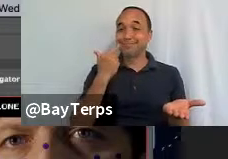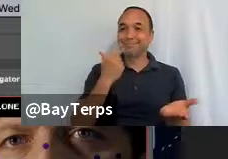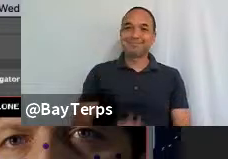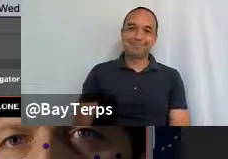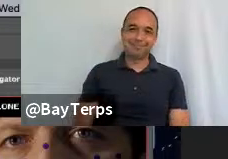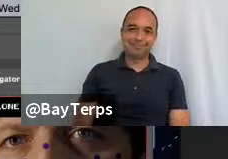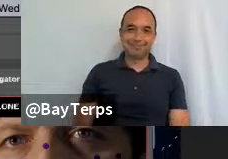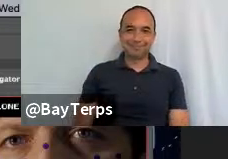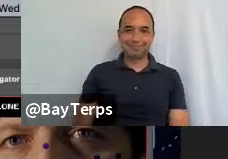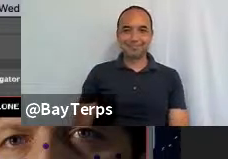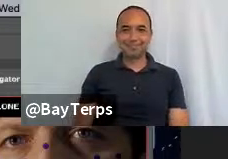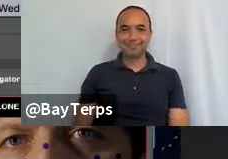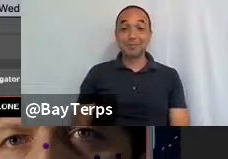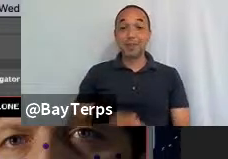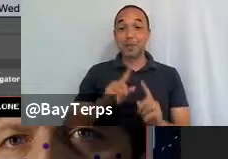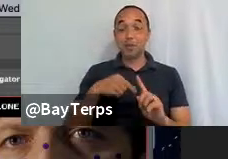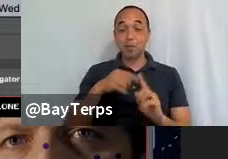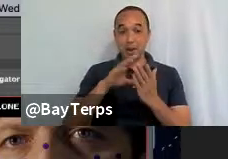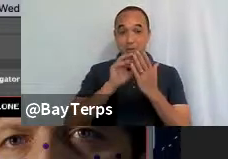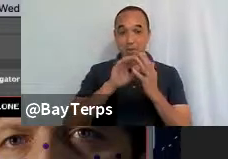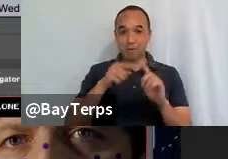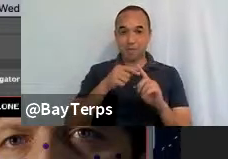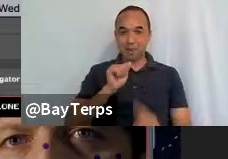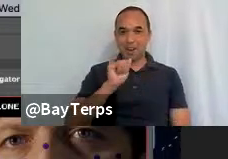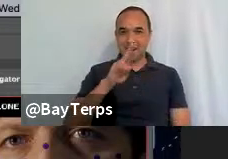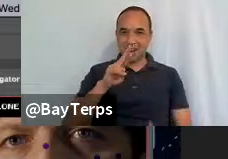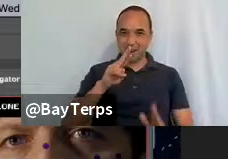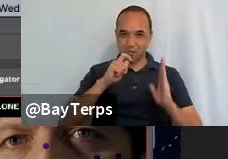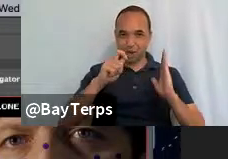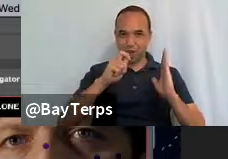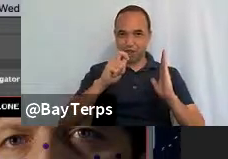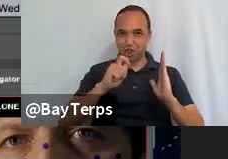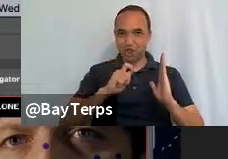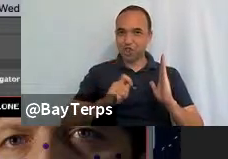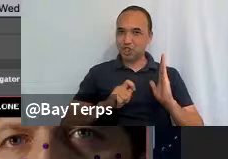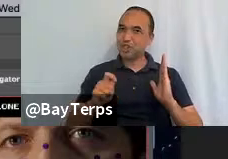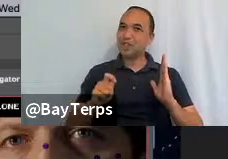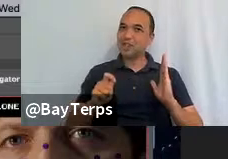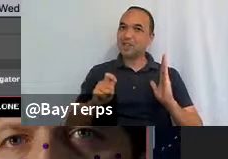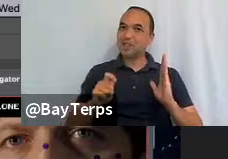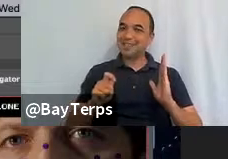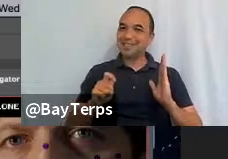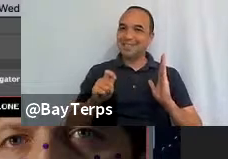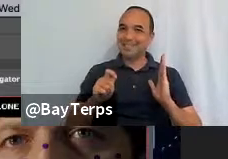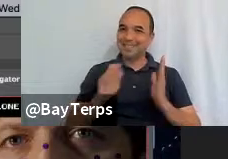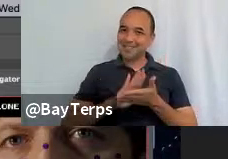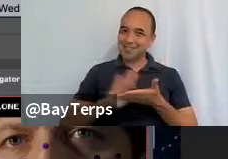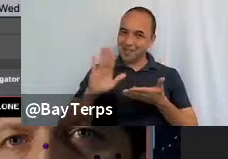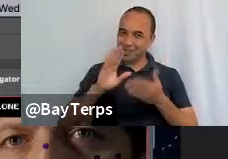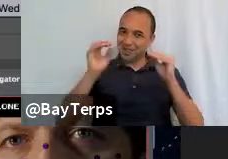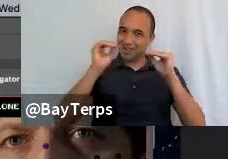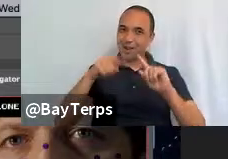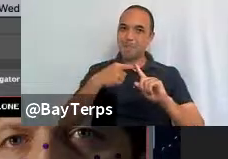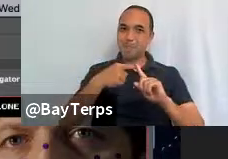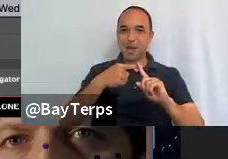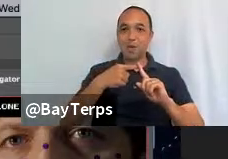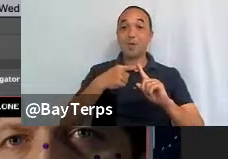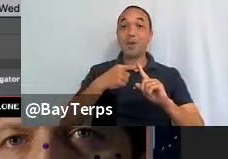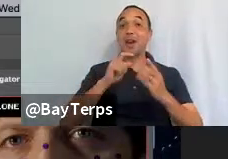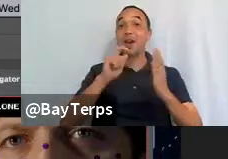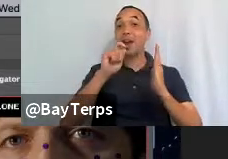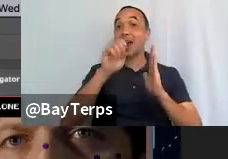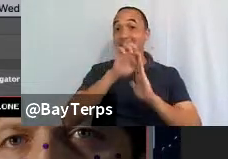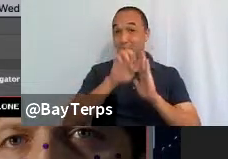So when I was learning about airbrushing in college, they taught us about ethical airbrushing.